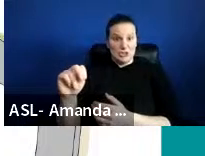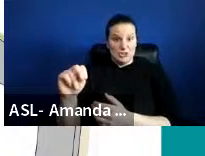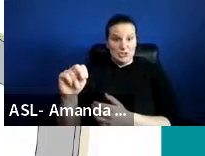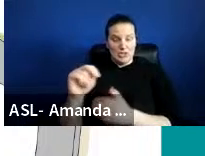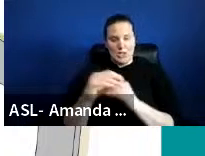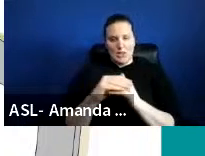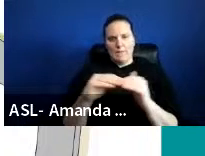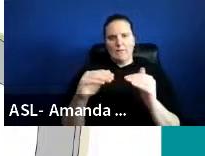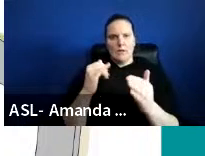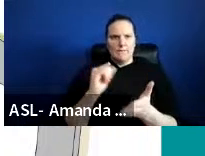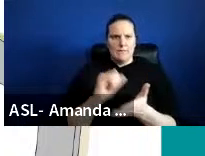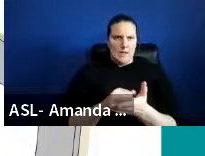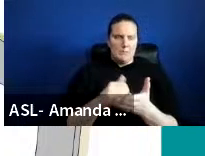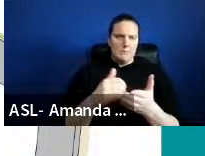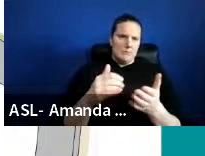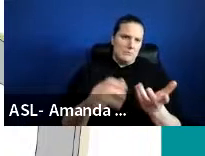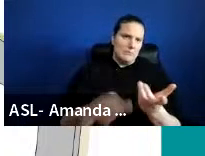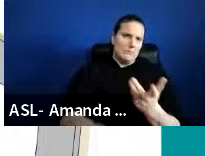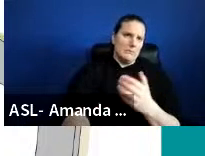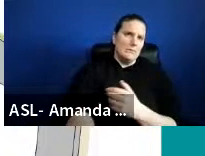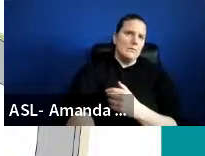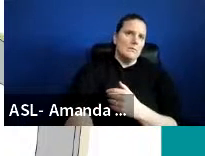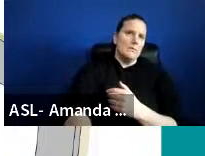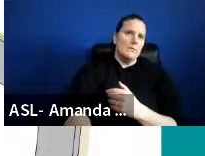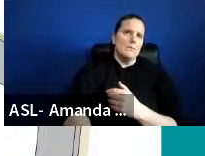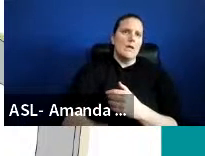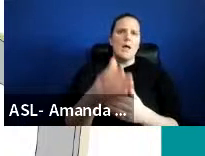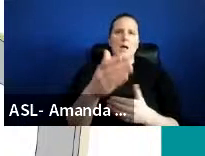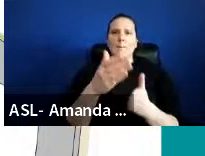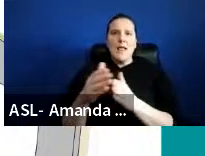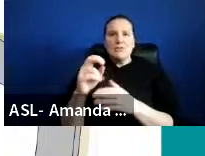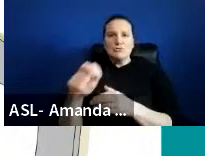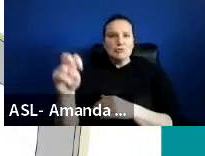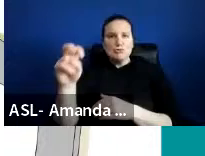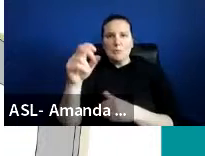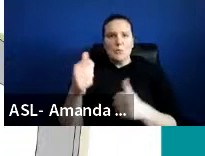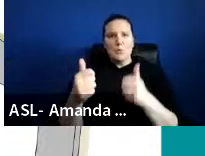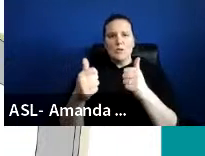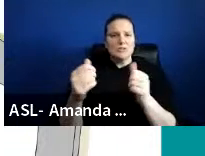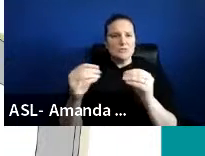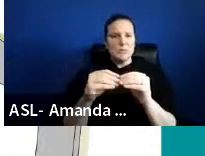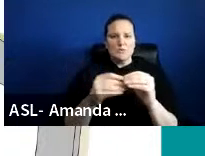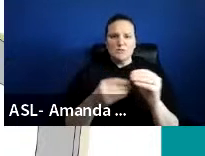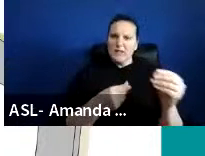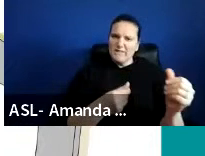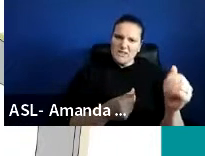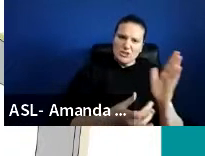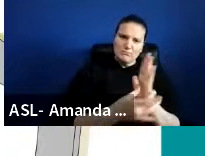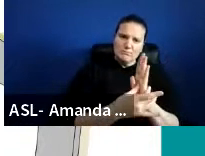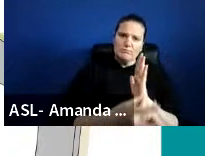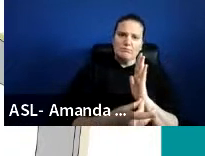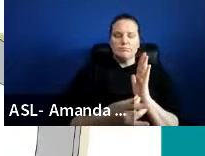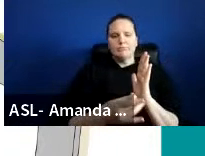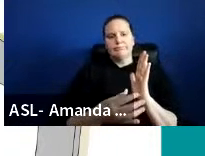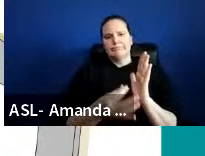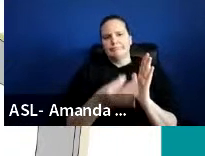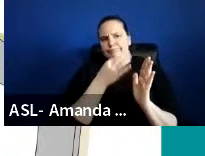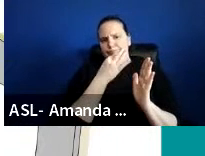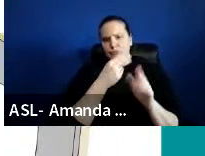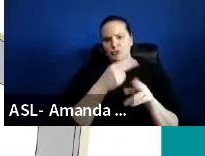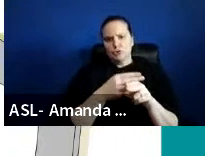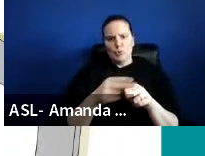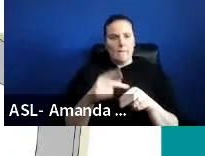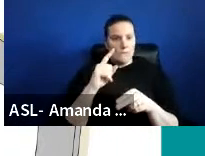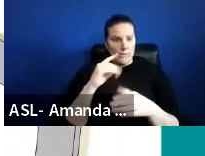if they're planning their trip, which one is going to be kind of like the most efficient, the shortest for them